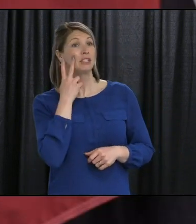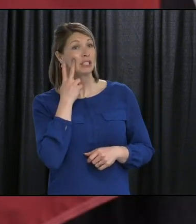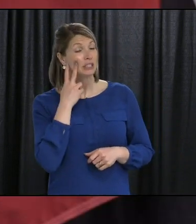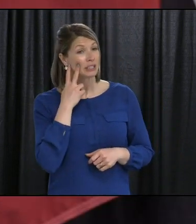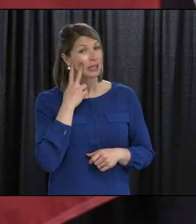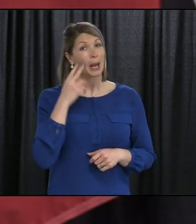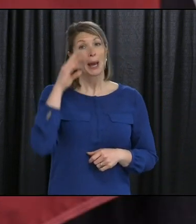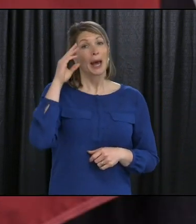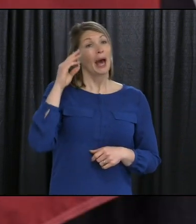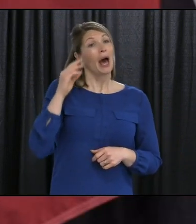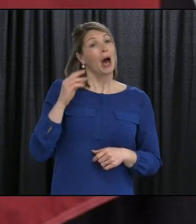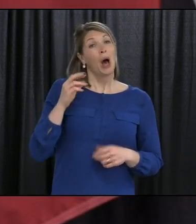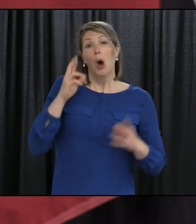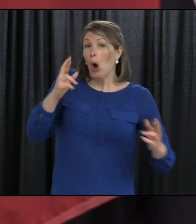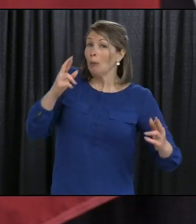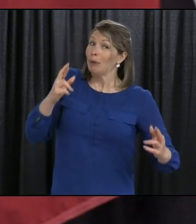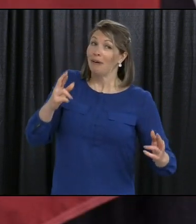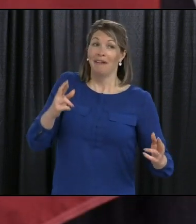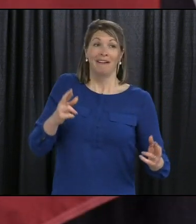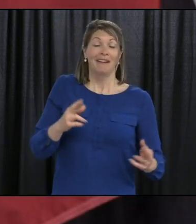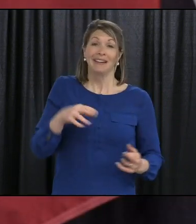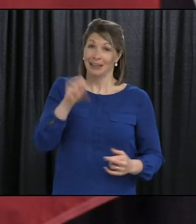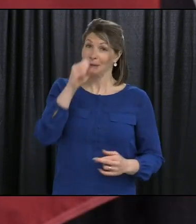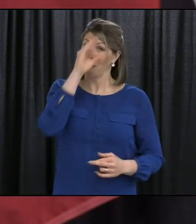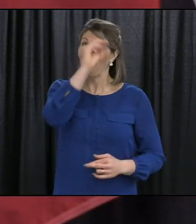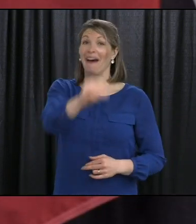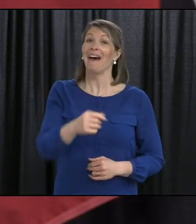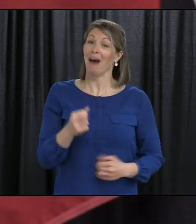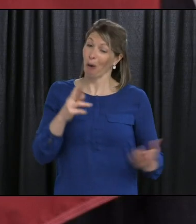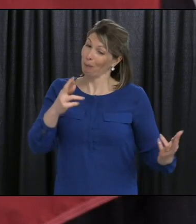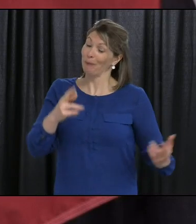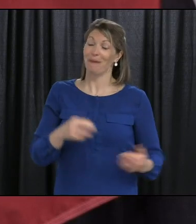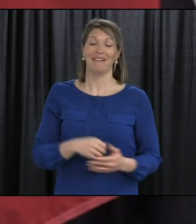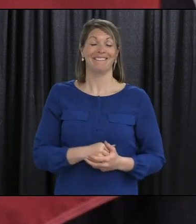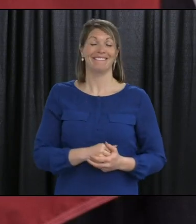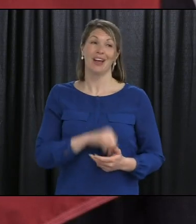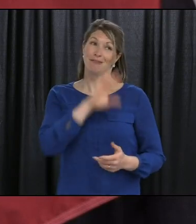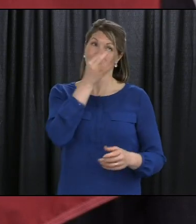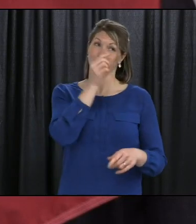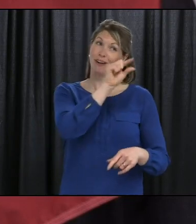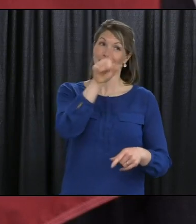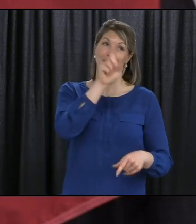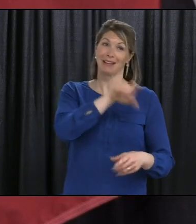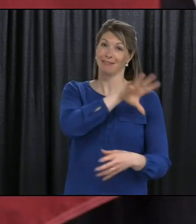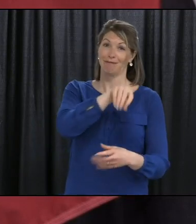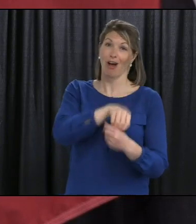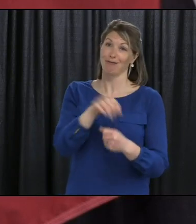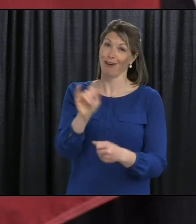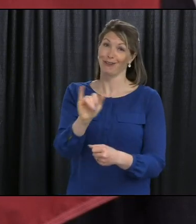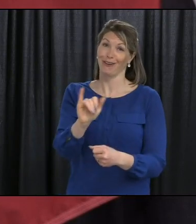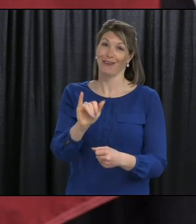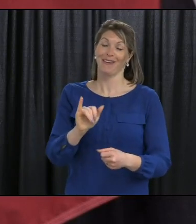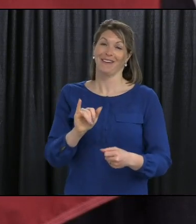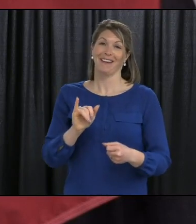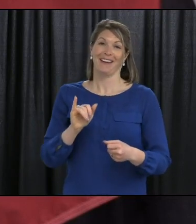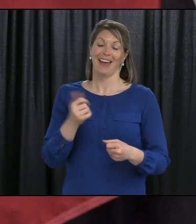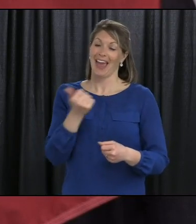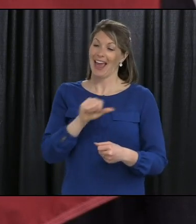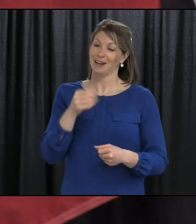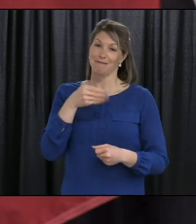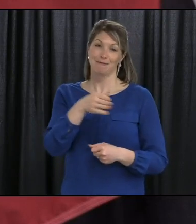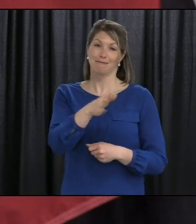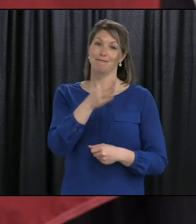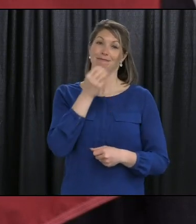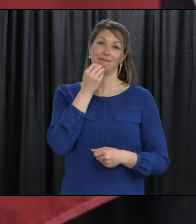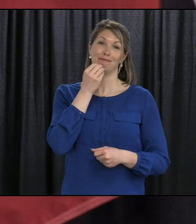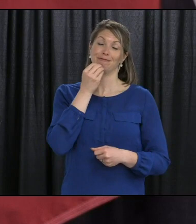so. It will be a big decision. Of course, the federal government would be involved in this one as well. But any food fishery that would go ahead in Newfoundland